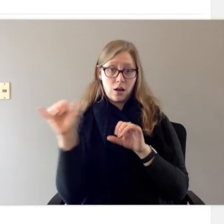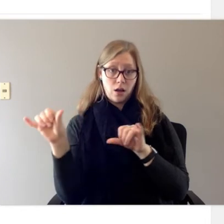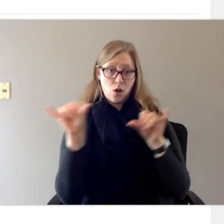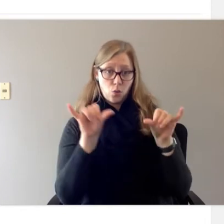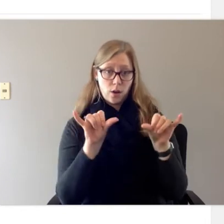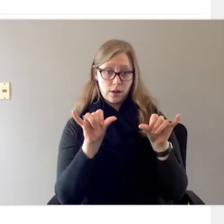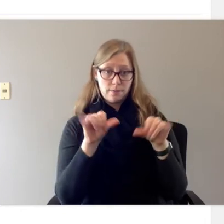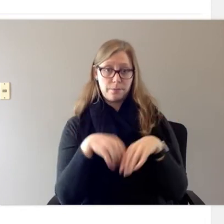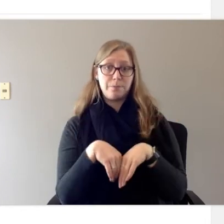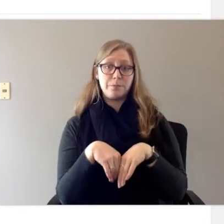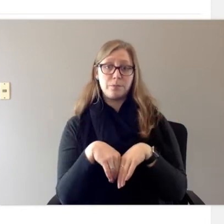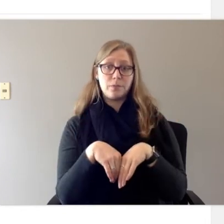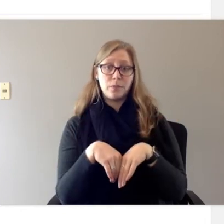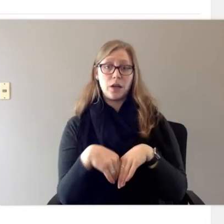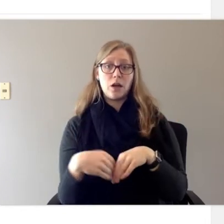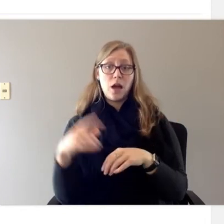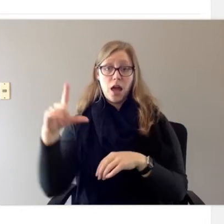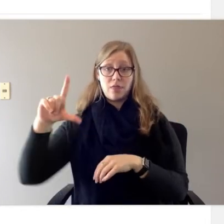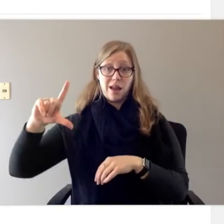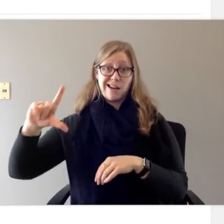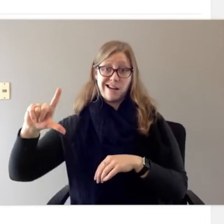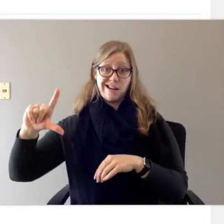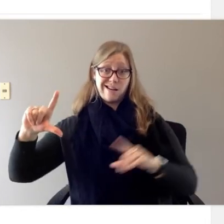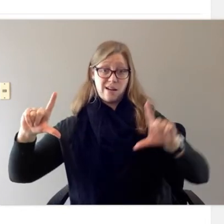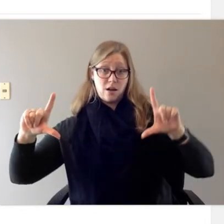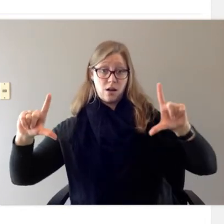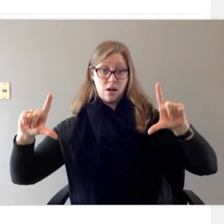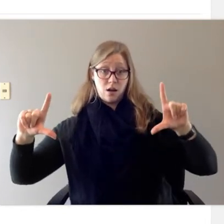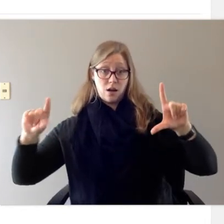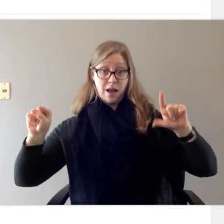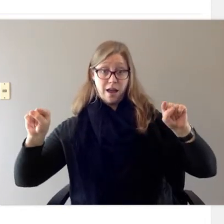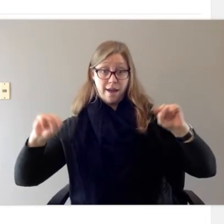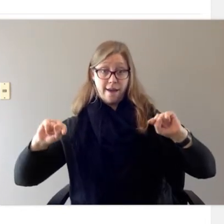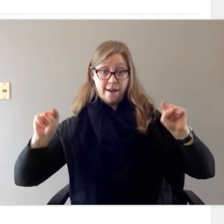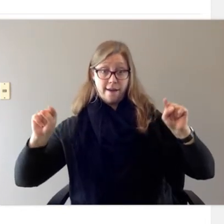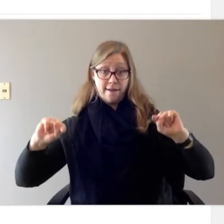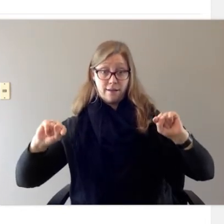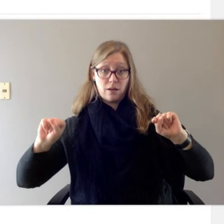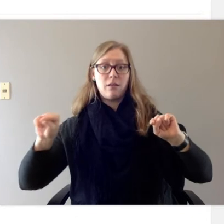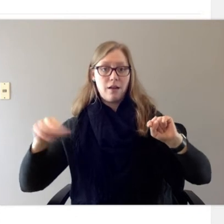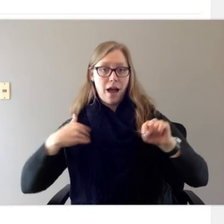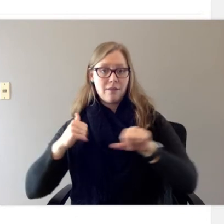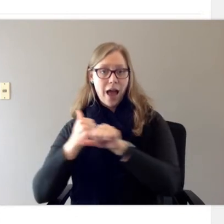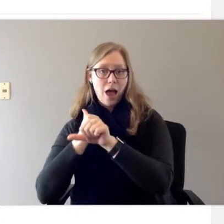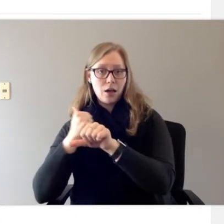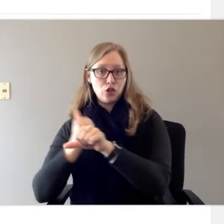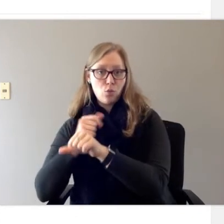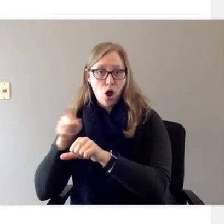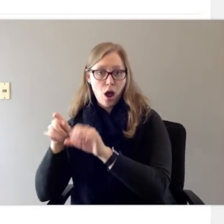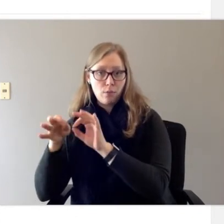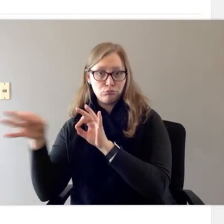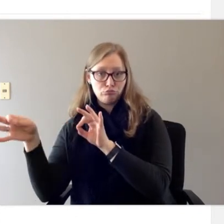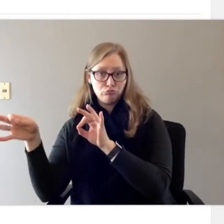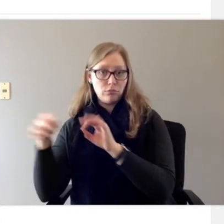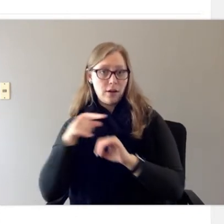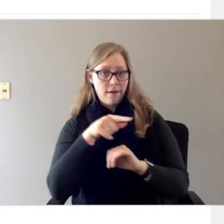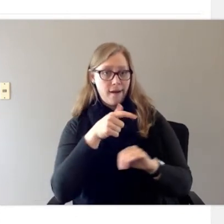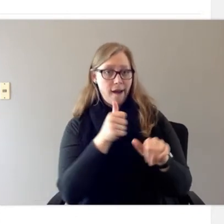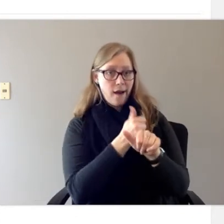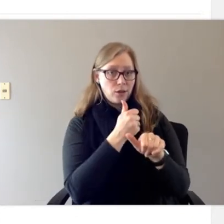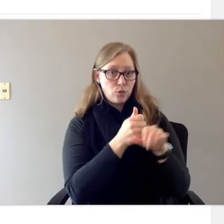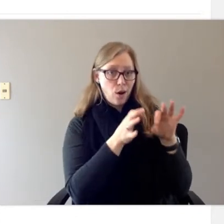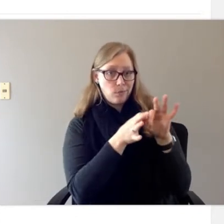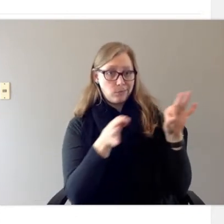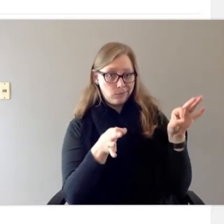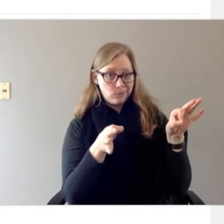an algebraic expression for its measure. And the other one also has a algebraic expression for that corresponding